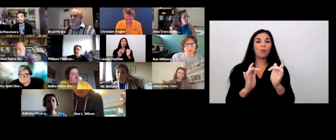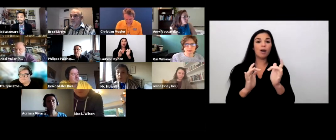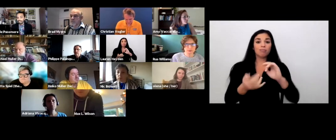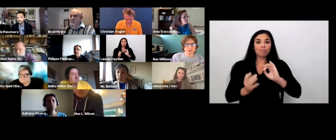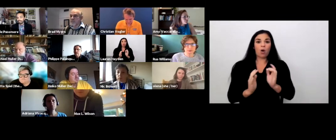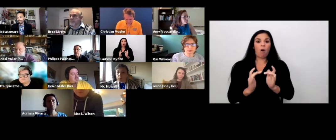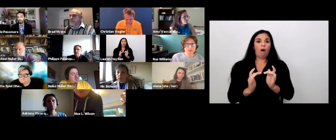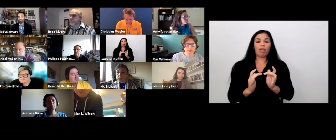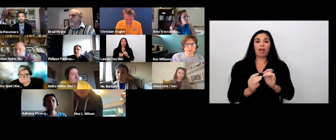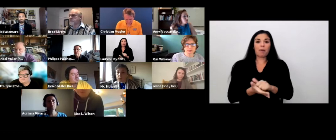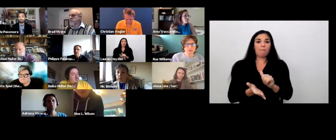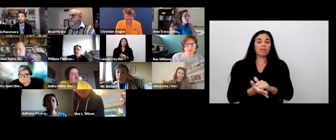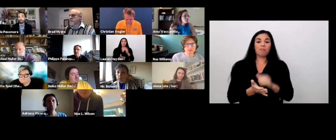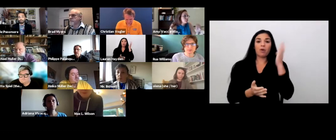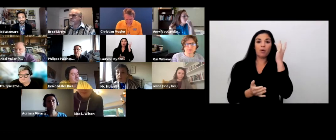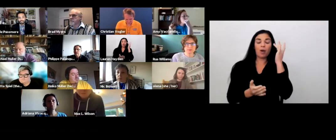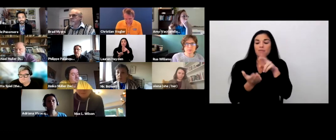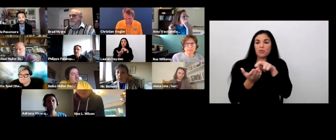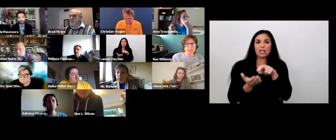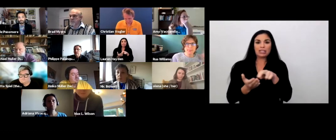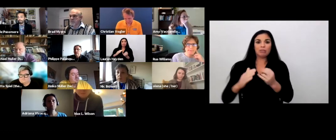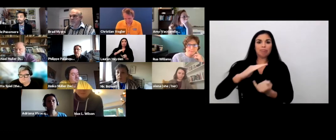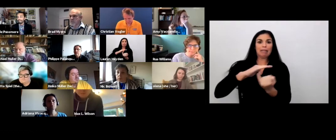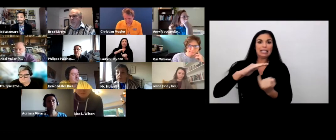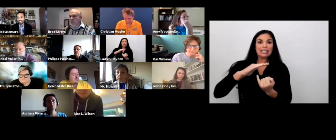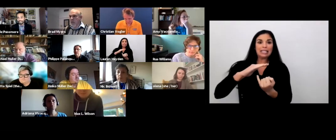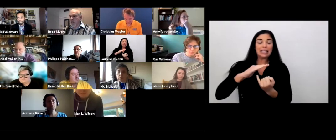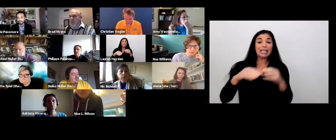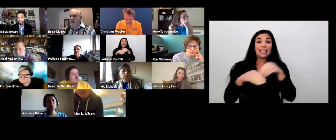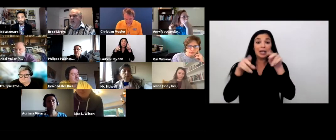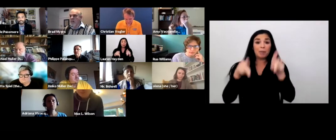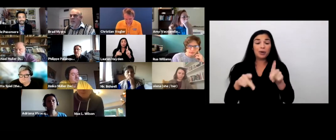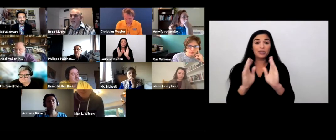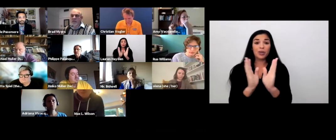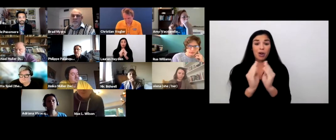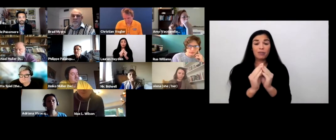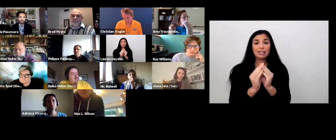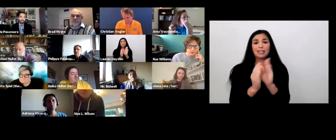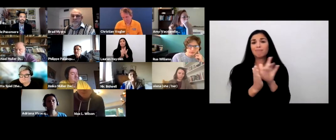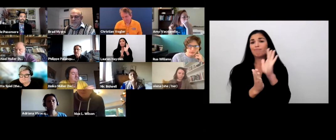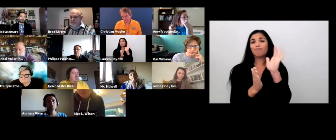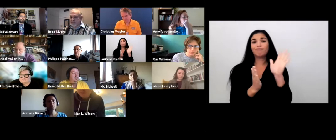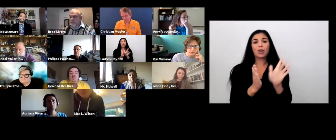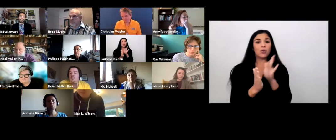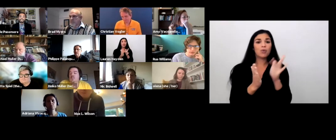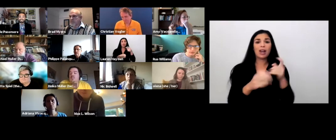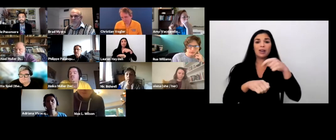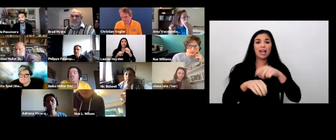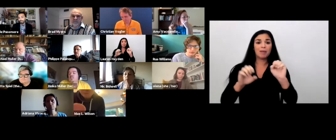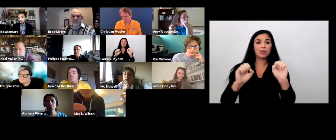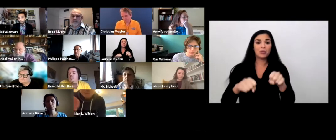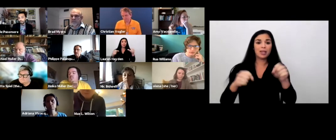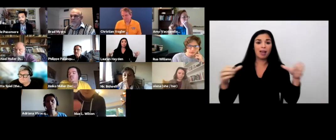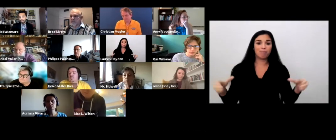place in isolation. In-person conferences are one of the few instances that allow them to connect. There are anxieties